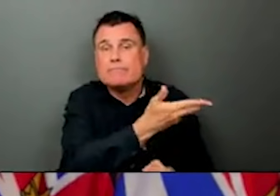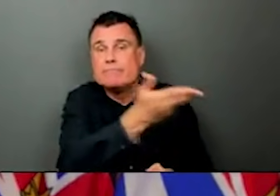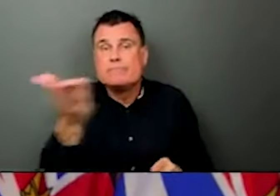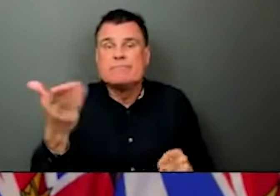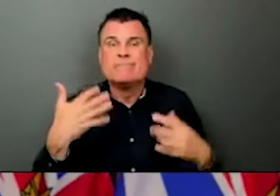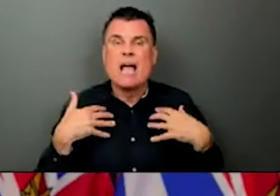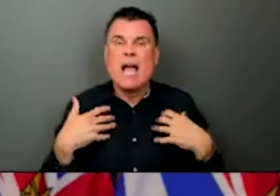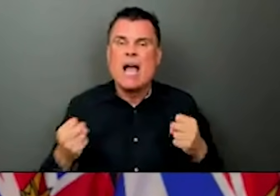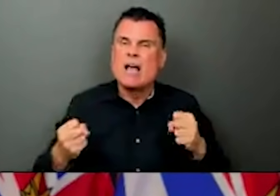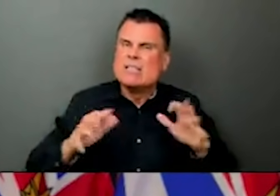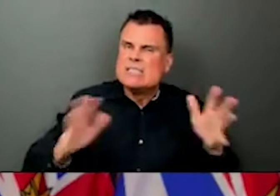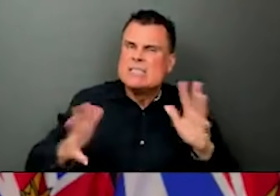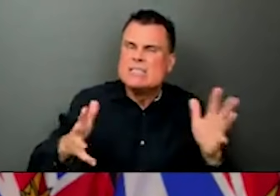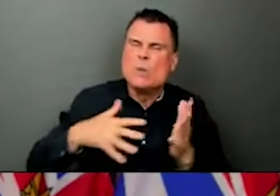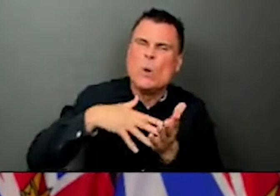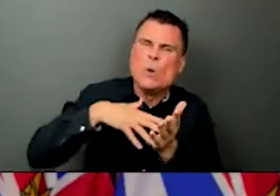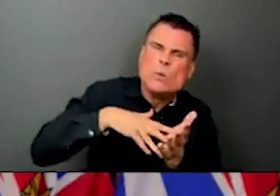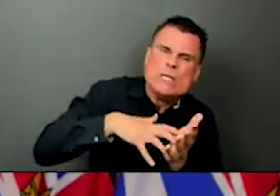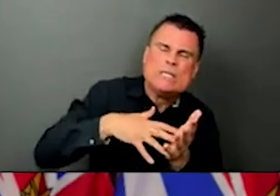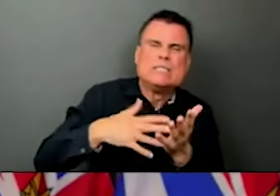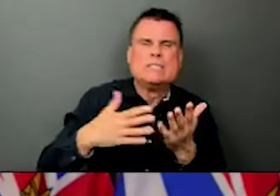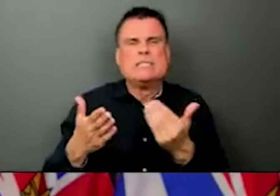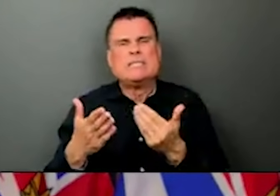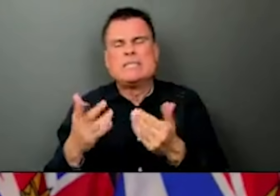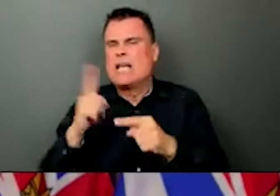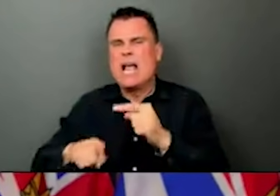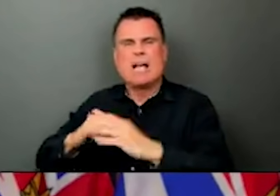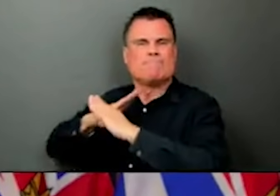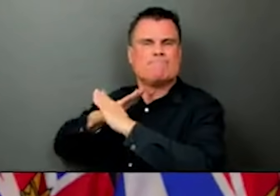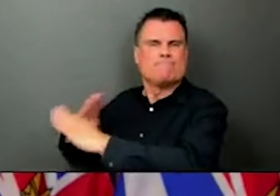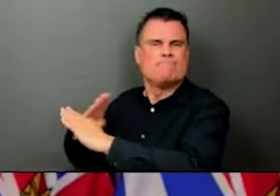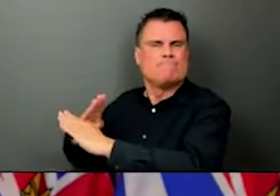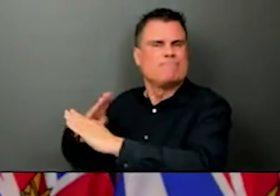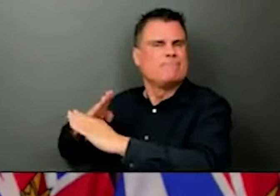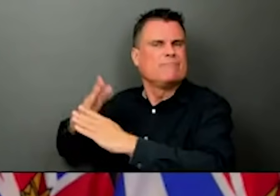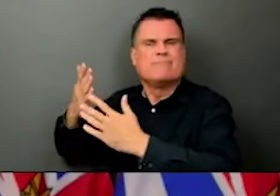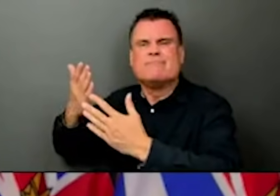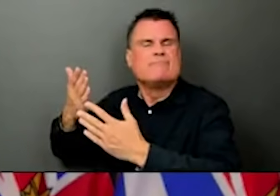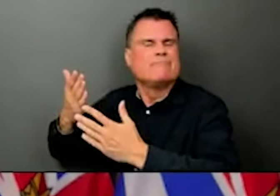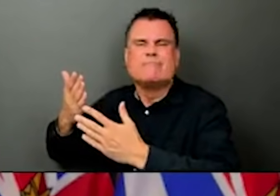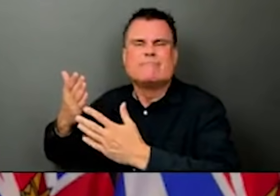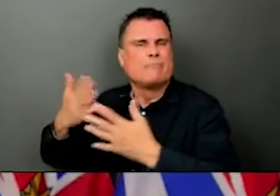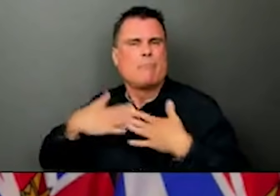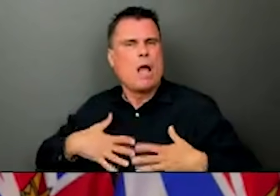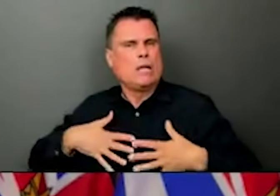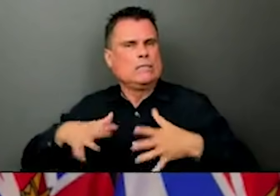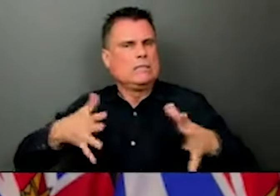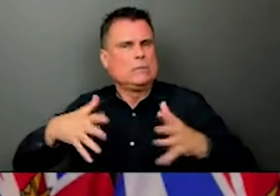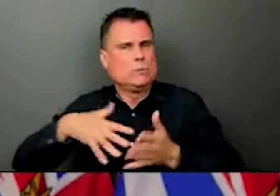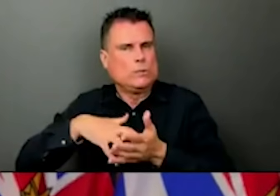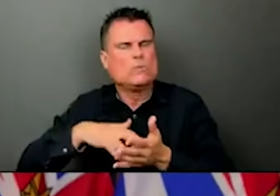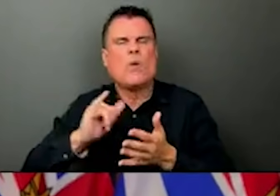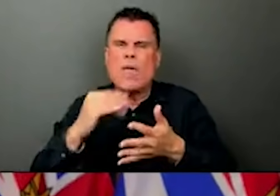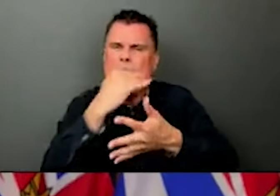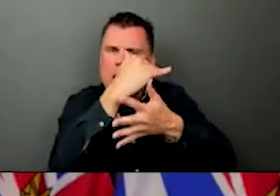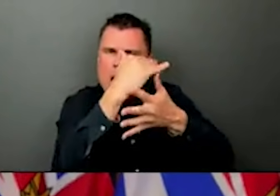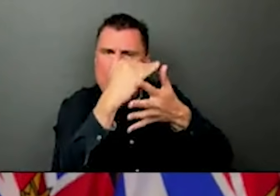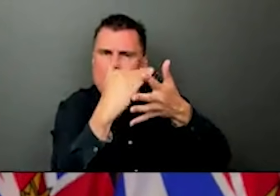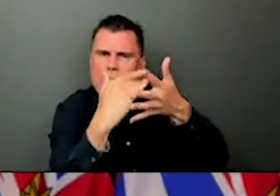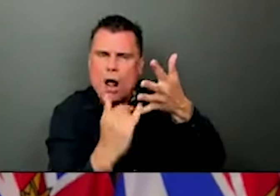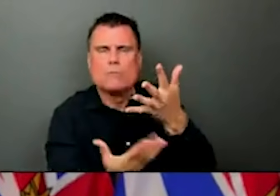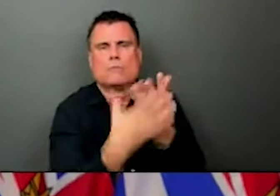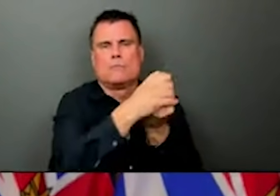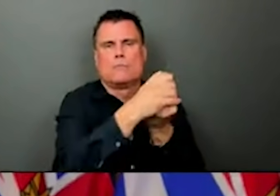their appointments on March 29th. Many of those have now booked their second doses. I believe in those categories are elders and